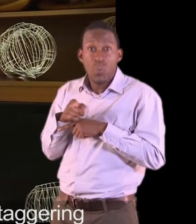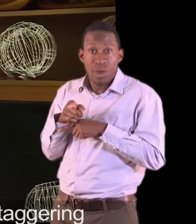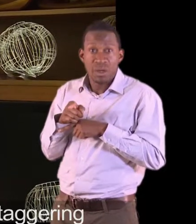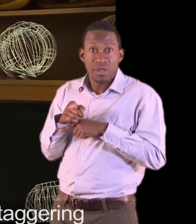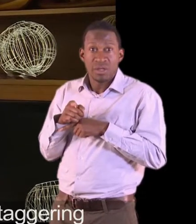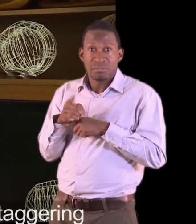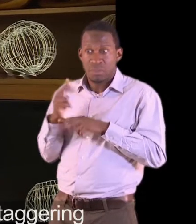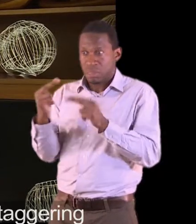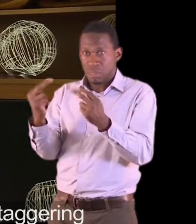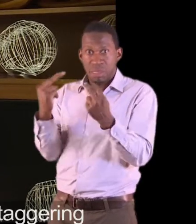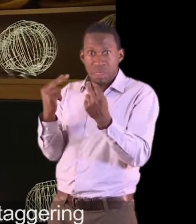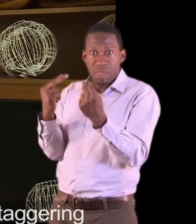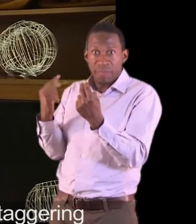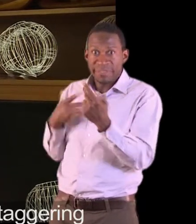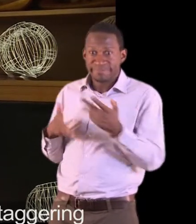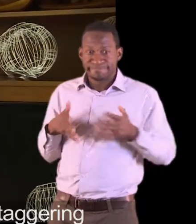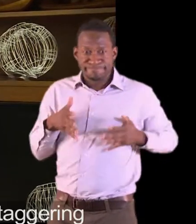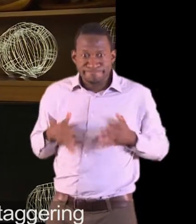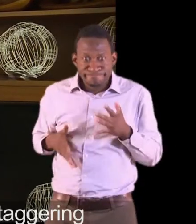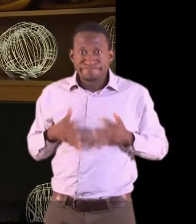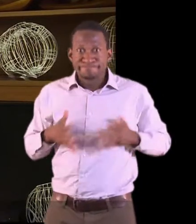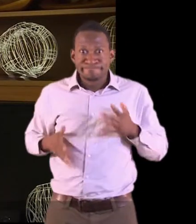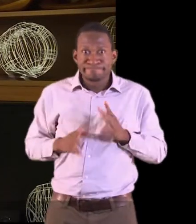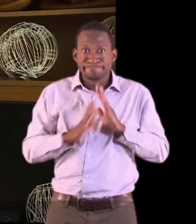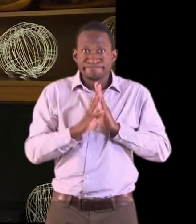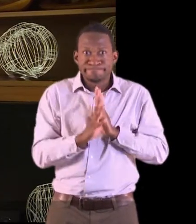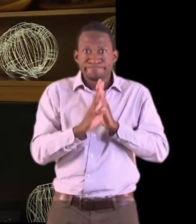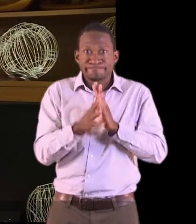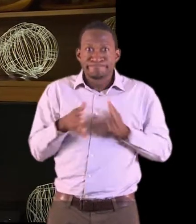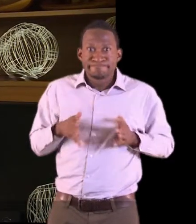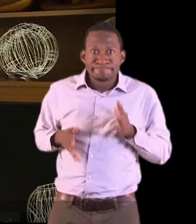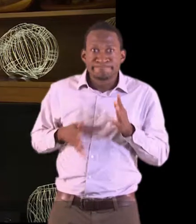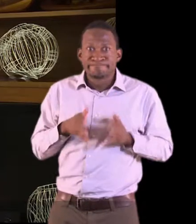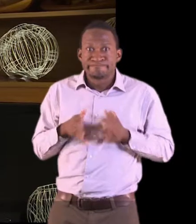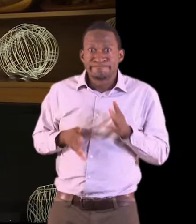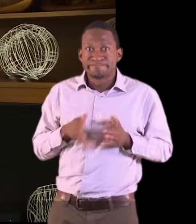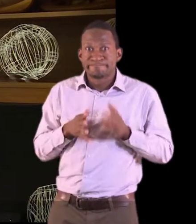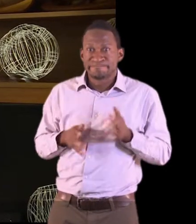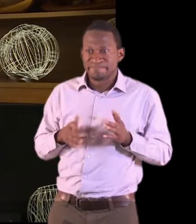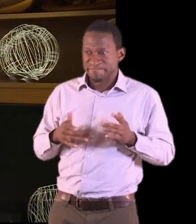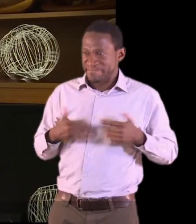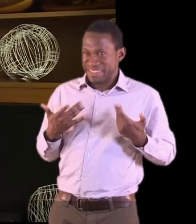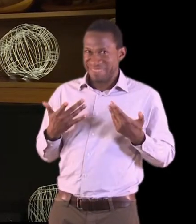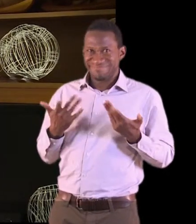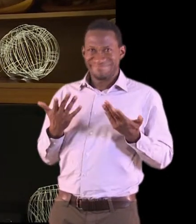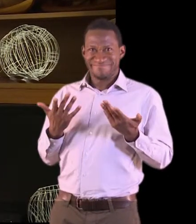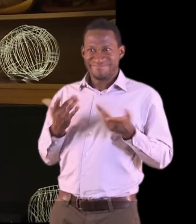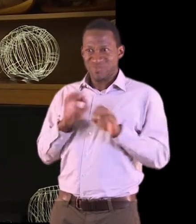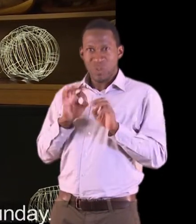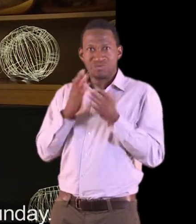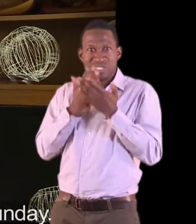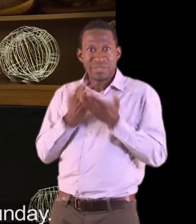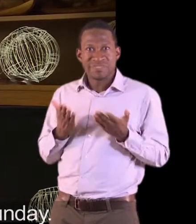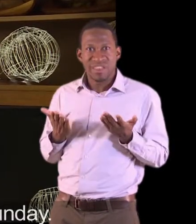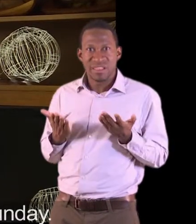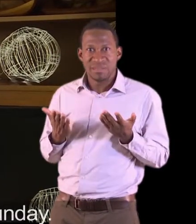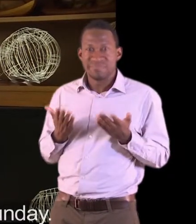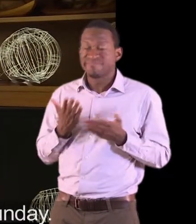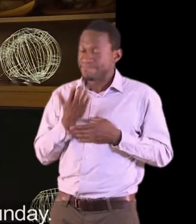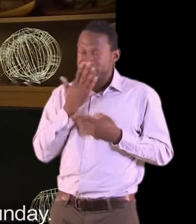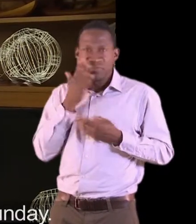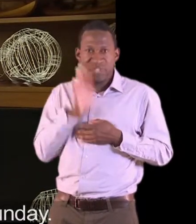that with no dignity, it was shameful, absolutely shameful. And you did